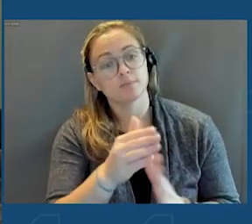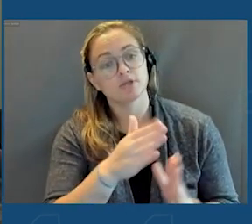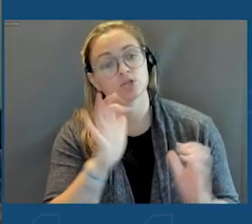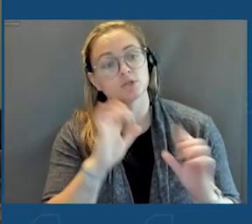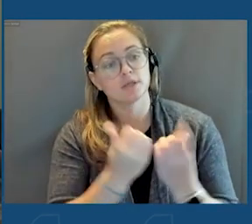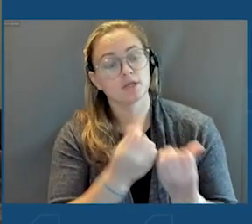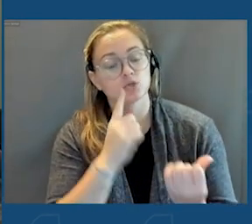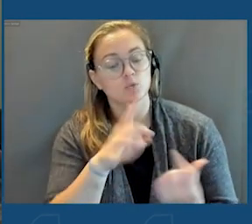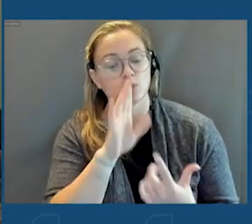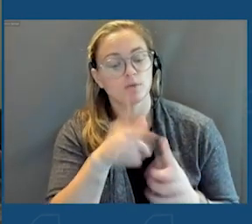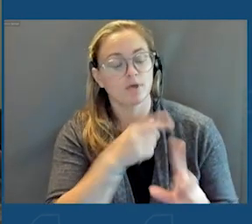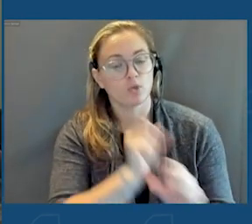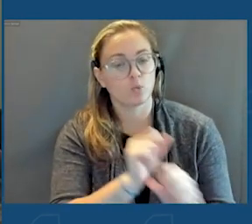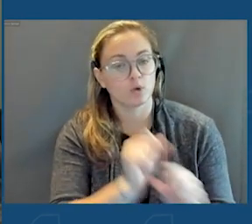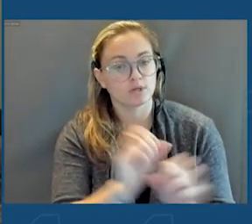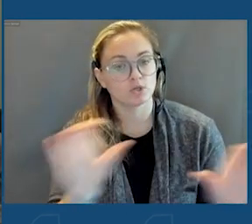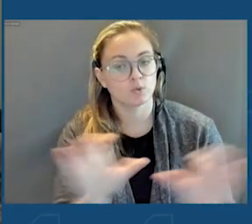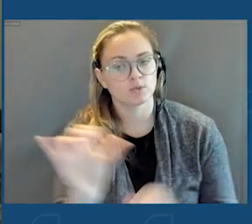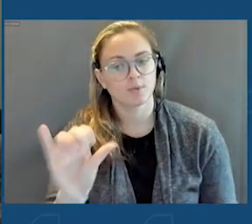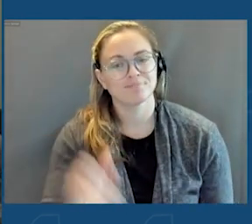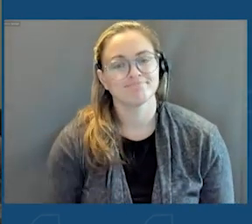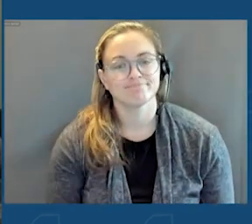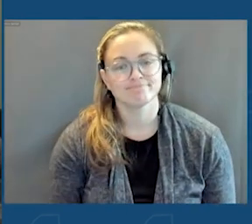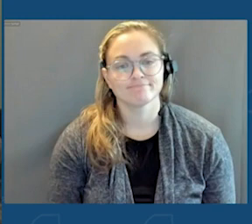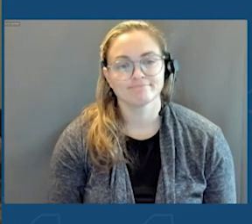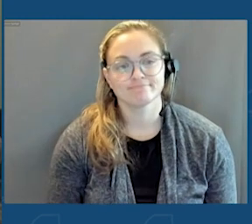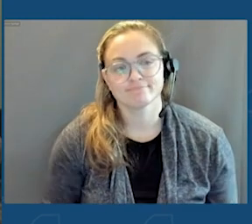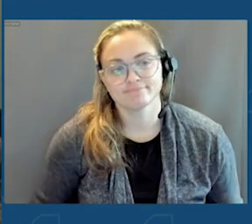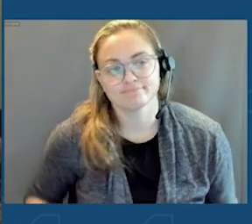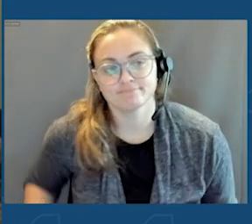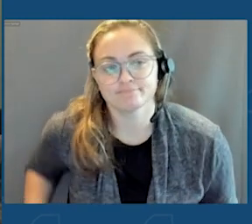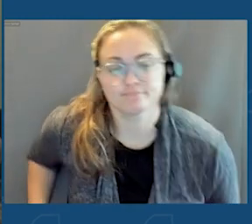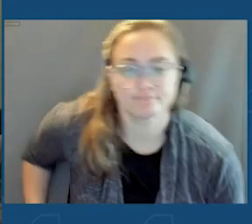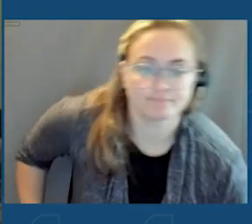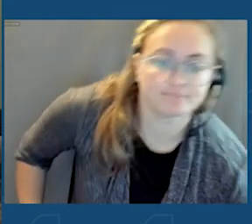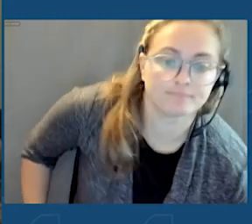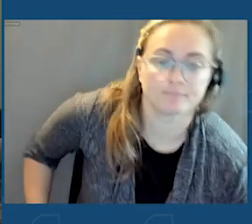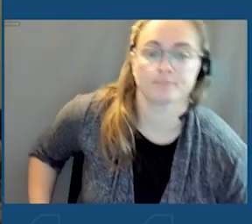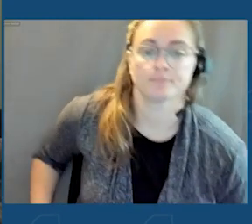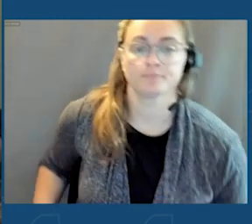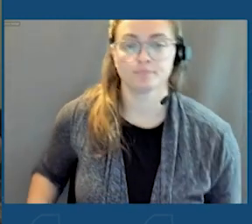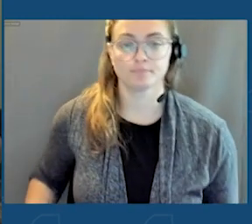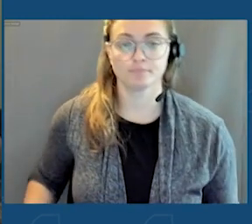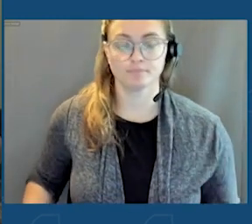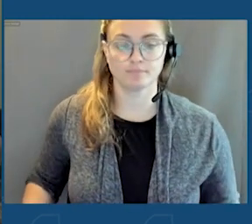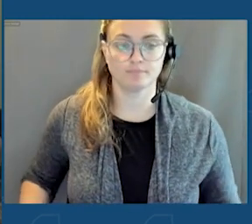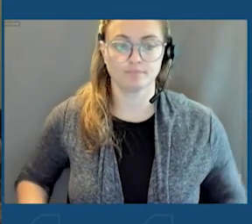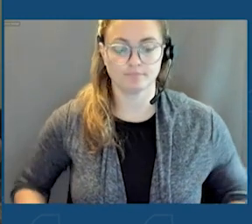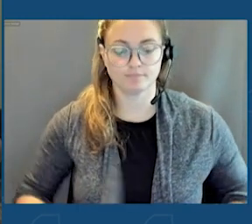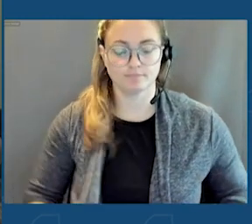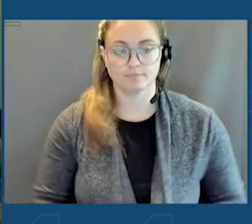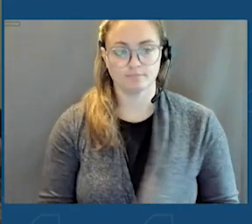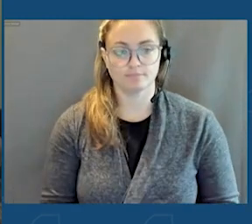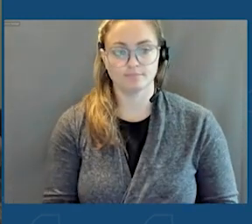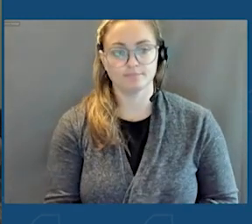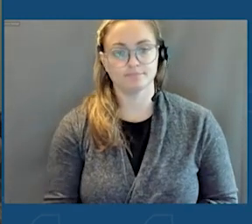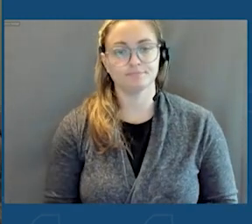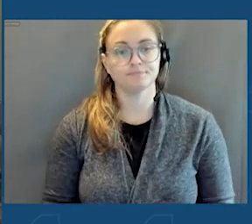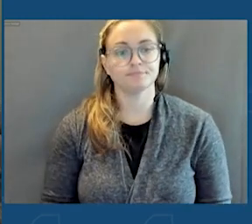the work that he is doing as well. Thank you, Brian.